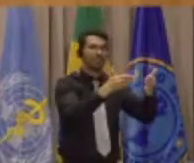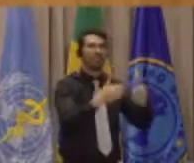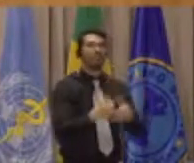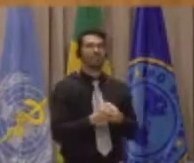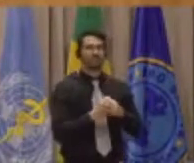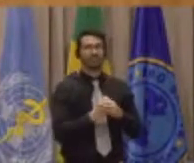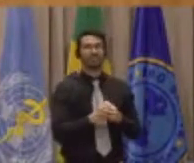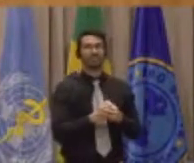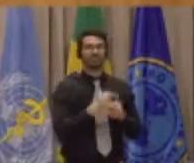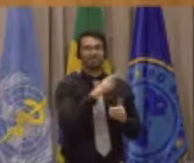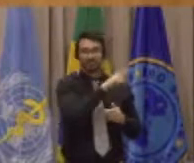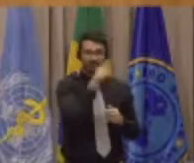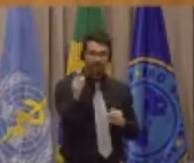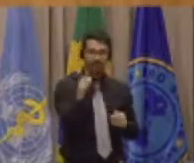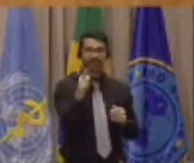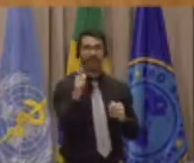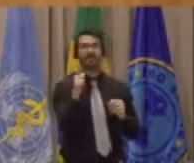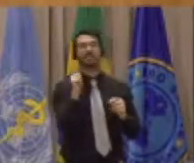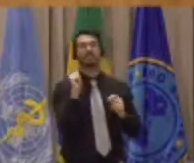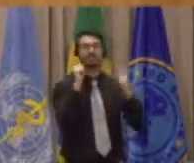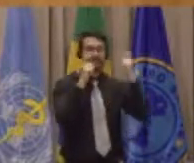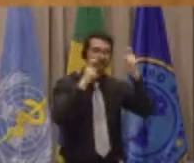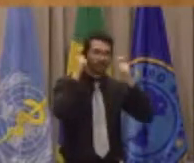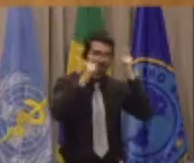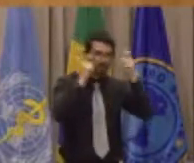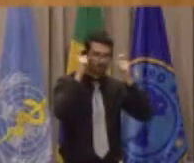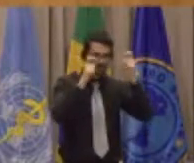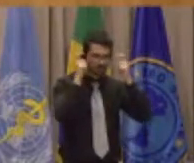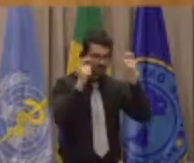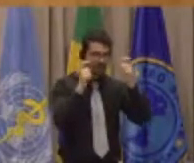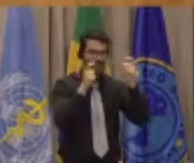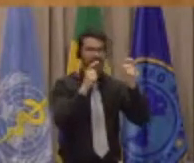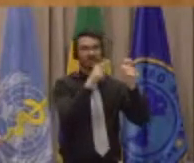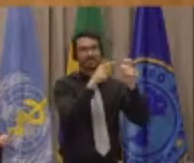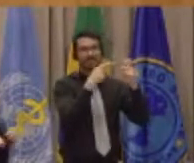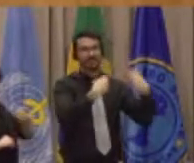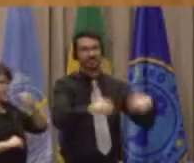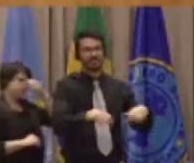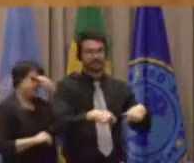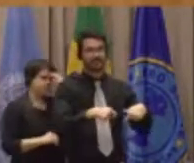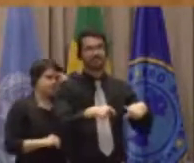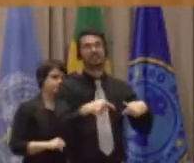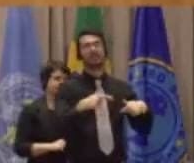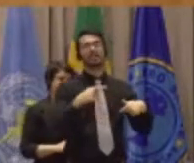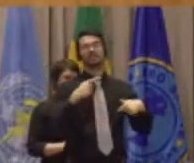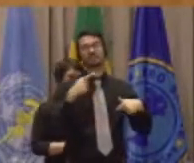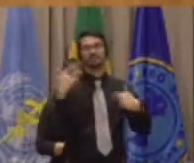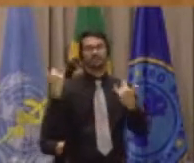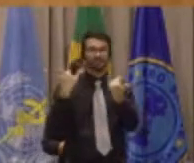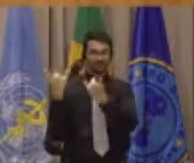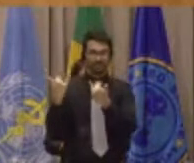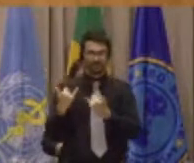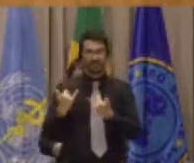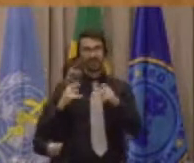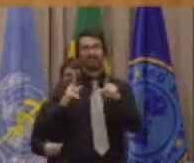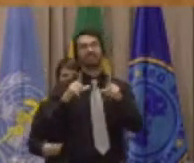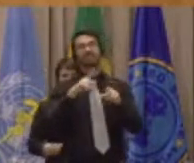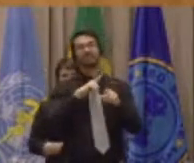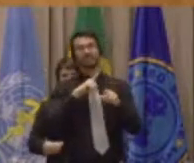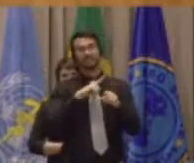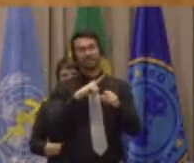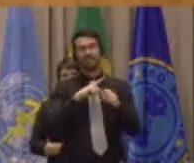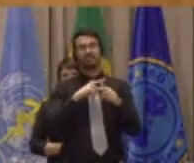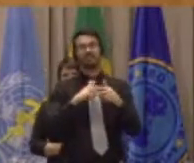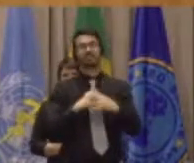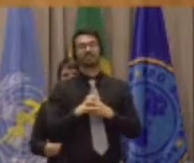and put the focus in what was not done yet. We are sometimes very busy to